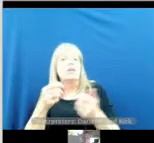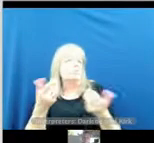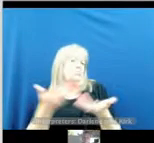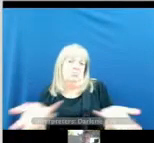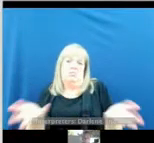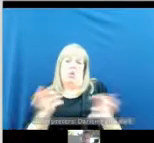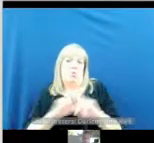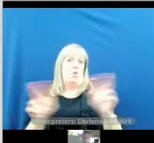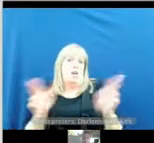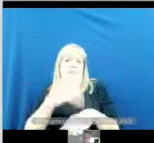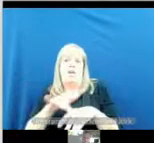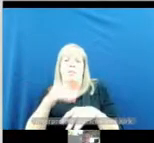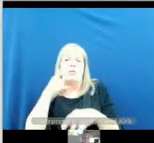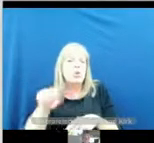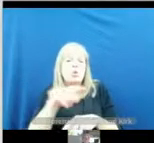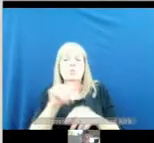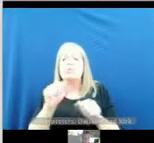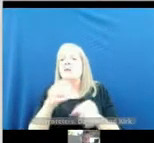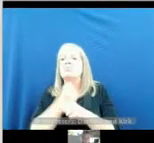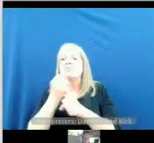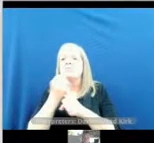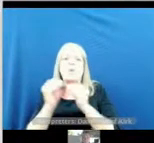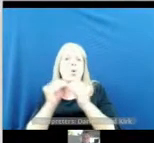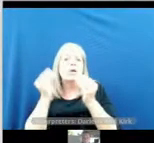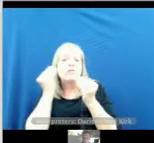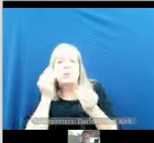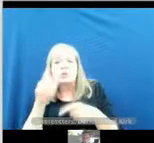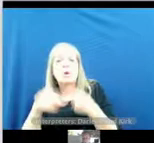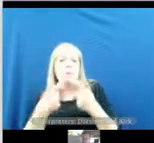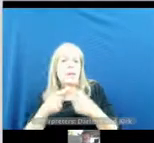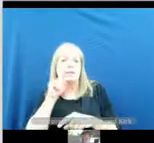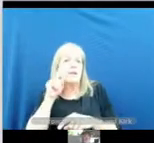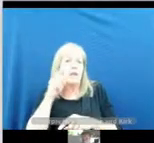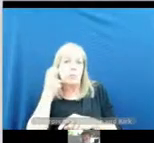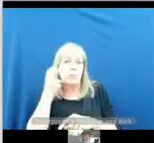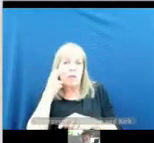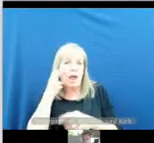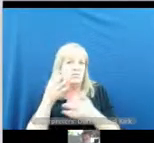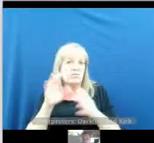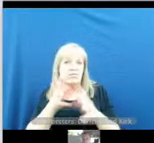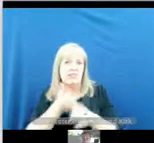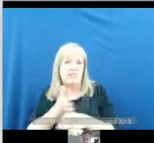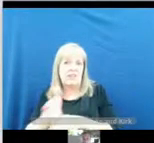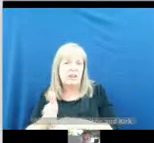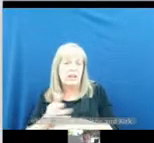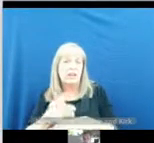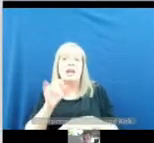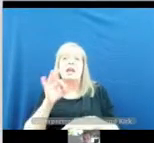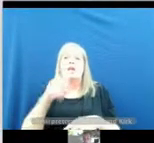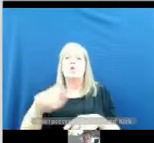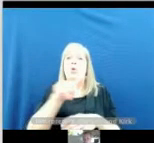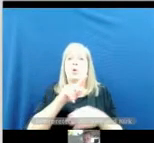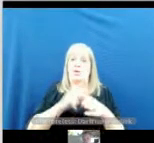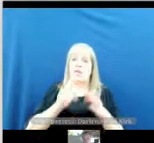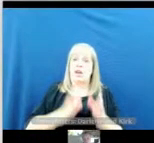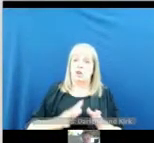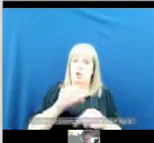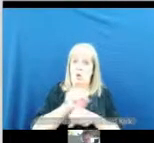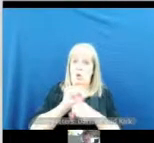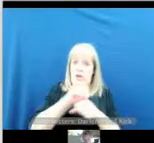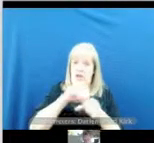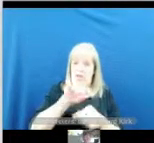of information on deafblindness. If you are a professional working in the field, you can get on a listserv actually